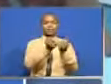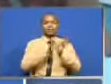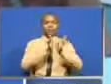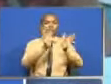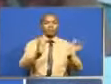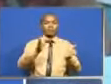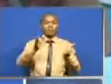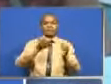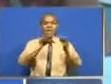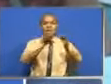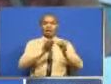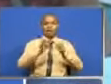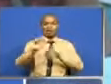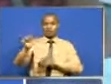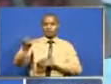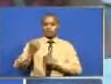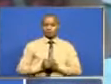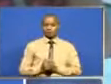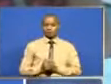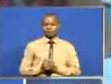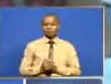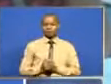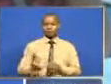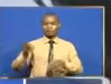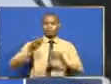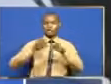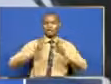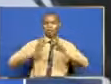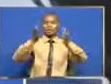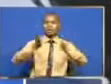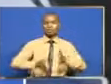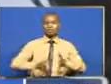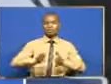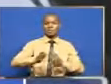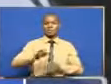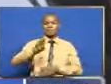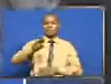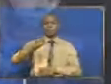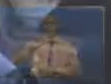Accountants of Kenya. Reporting for Channel 1 Business News from Mombasa County, I'm Michael Mondiga.